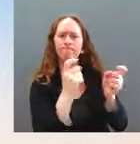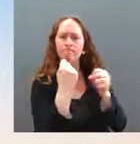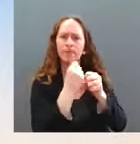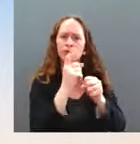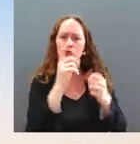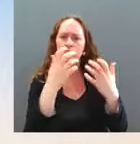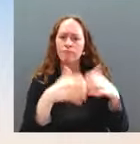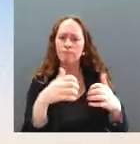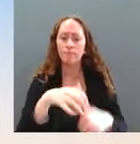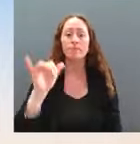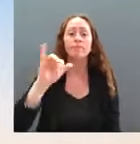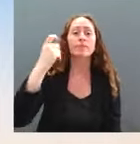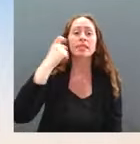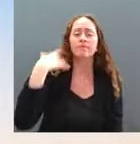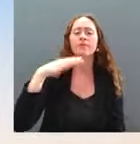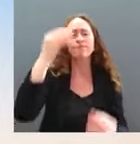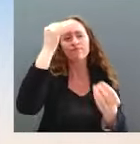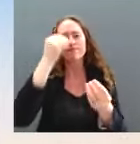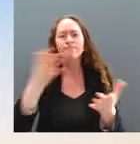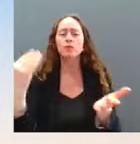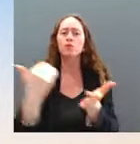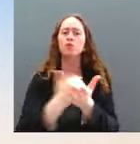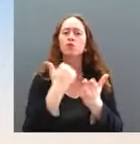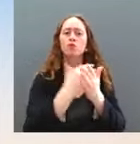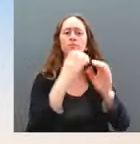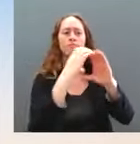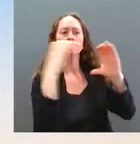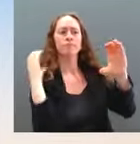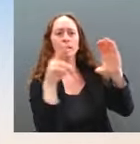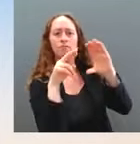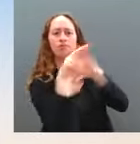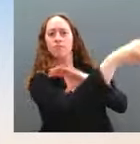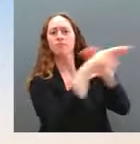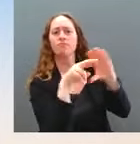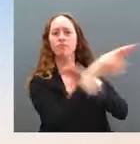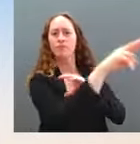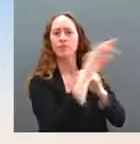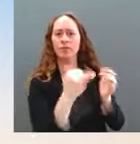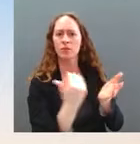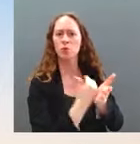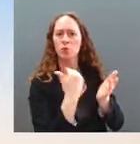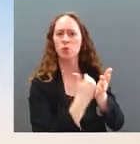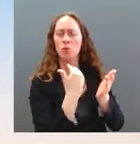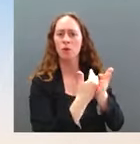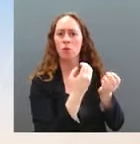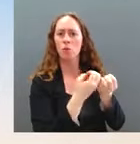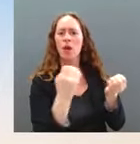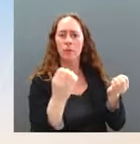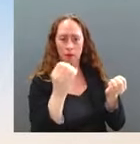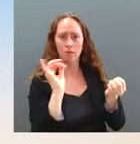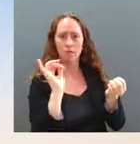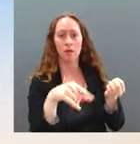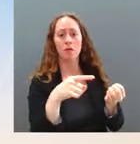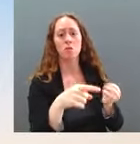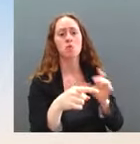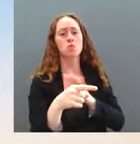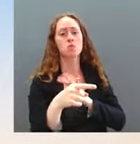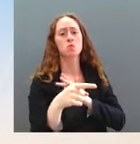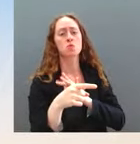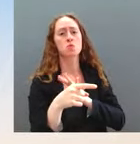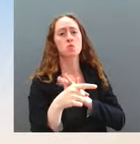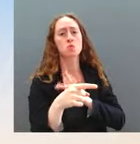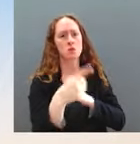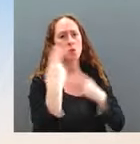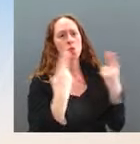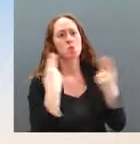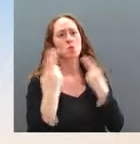the Ukrainians have been using effectively to fight the Russians, push back the Russians, and defend their country. I would also